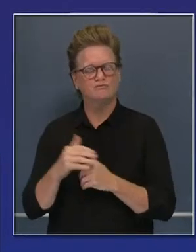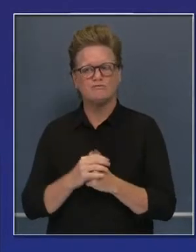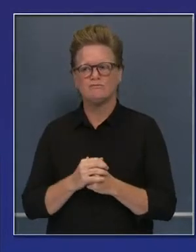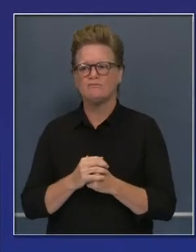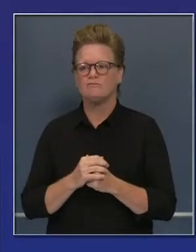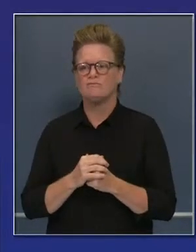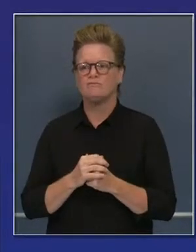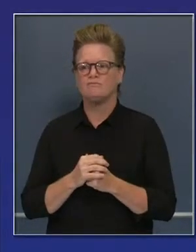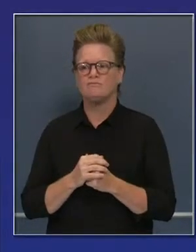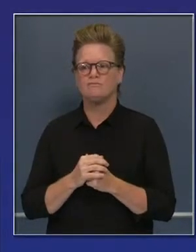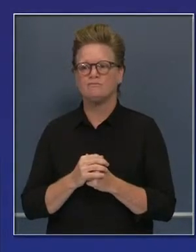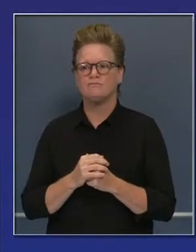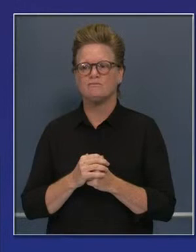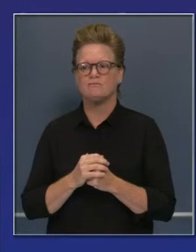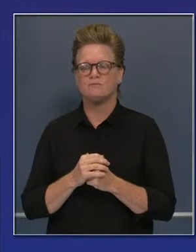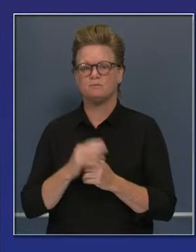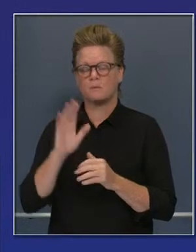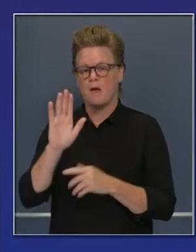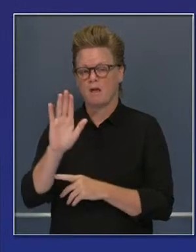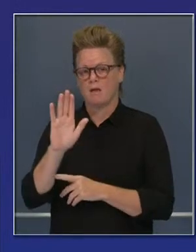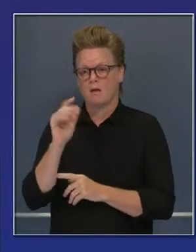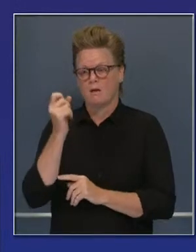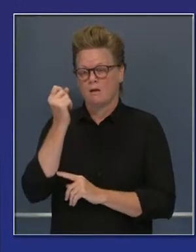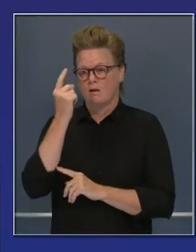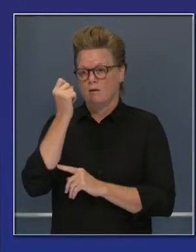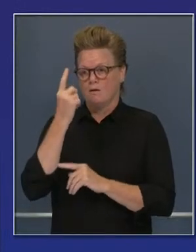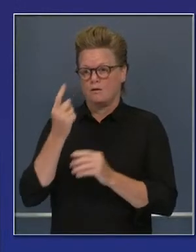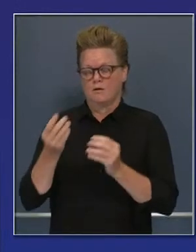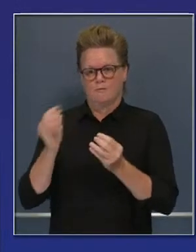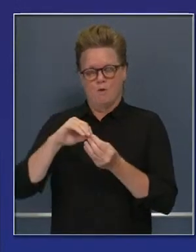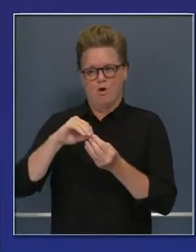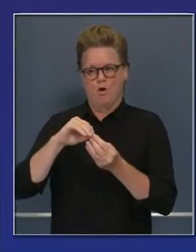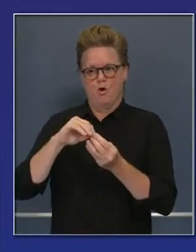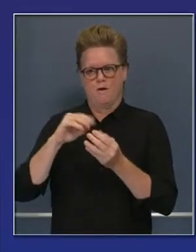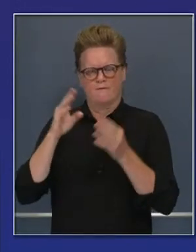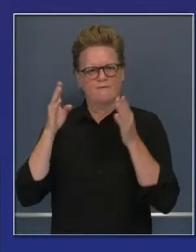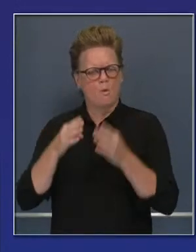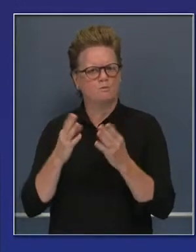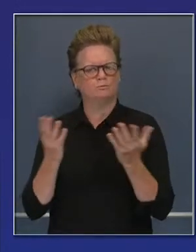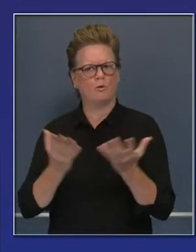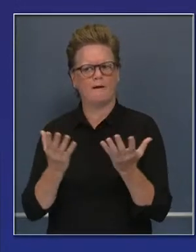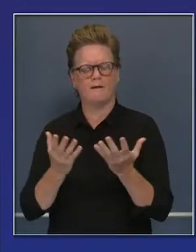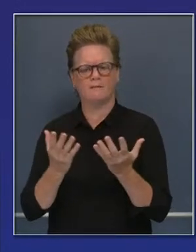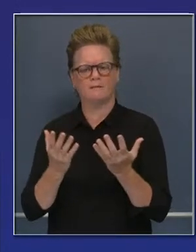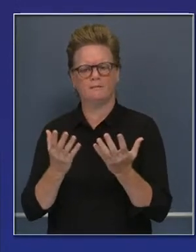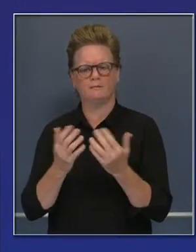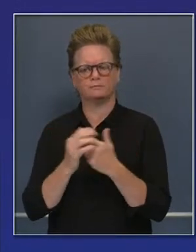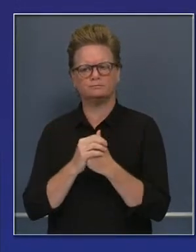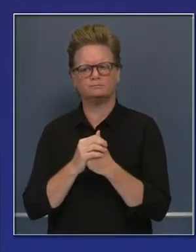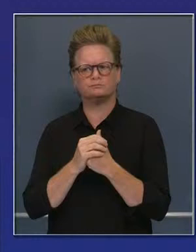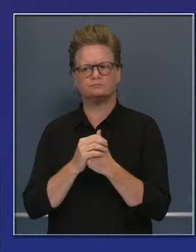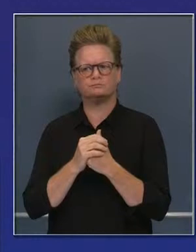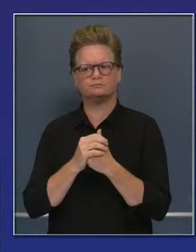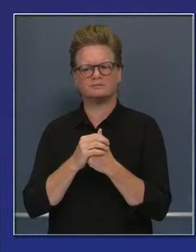generated, understandably, more attention than any other is the next number you